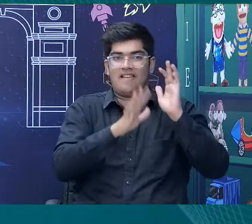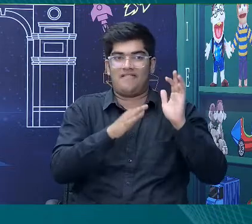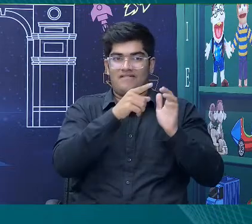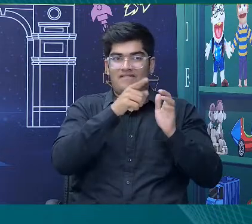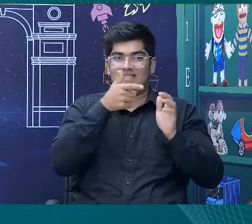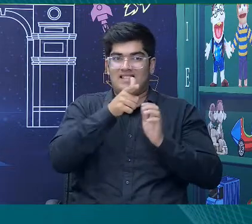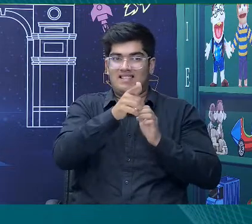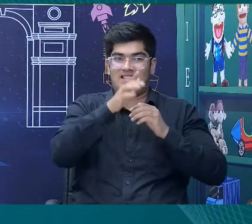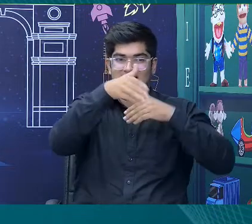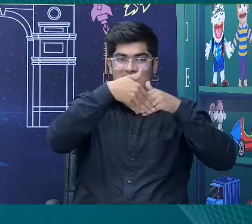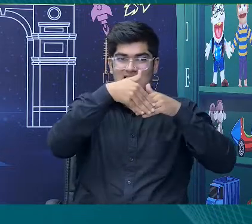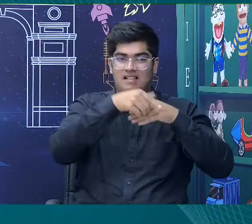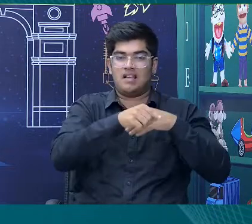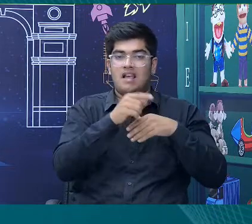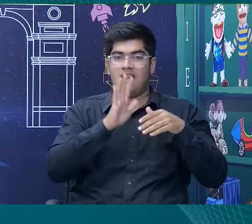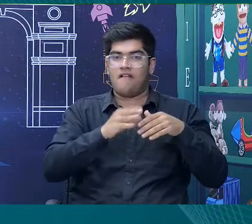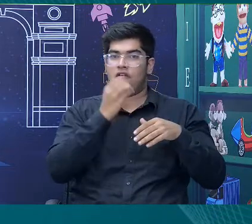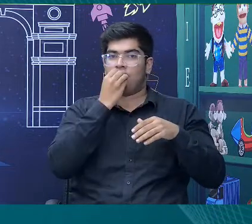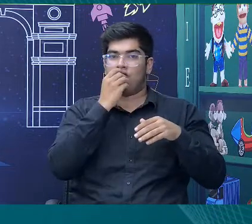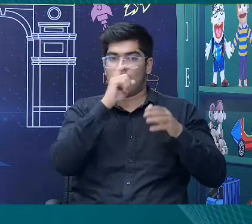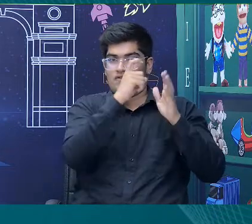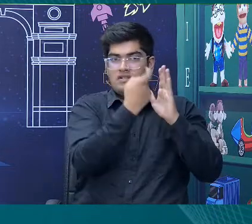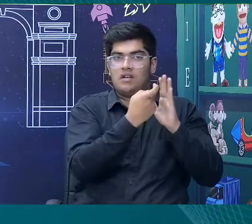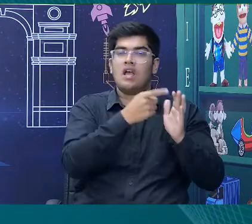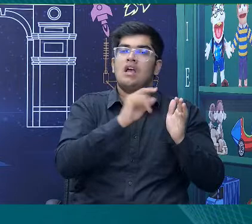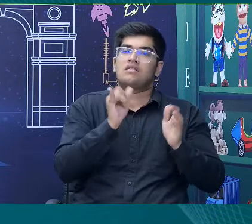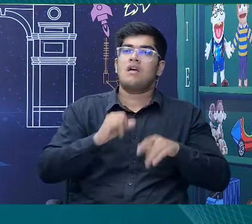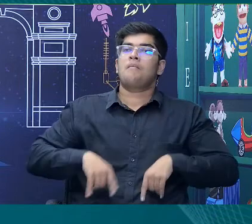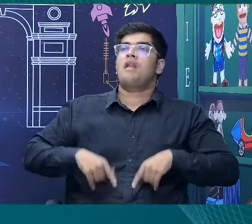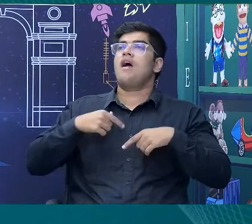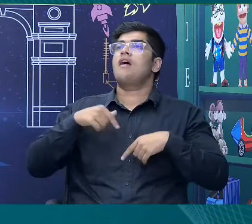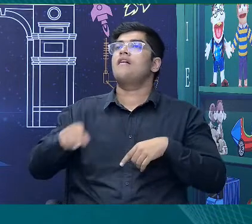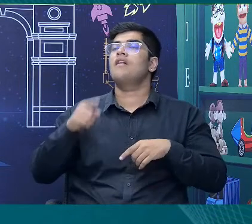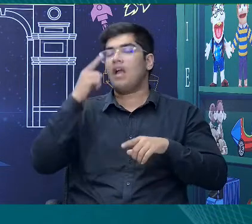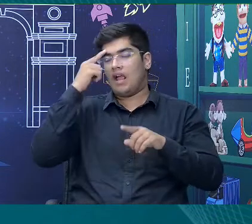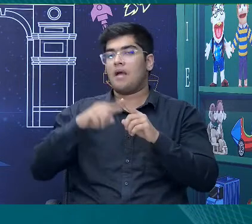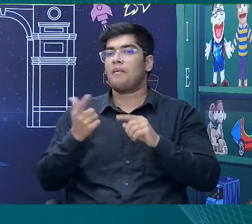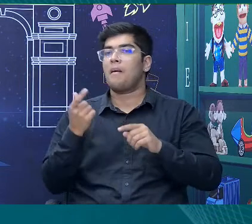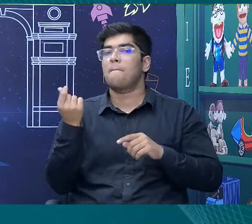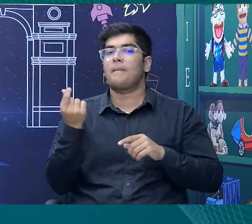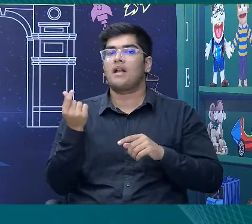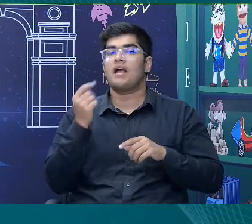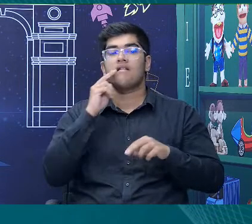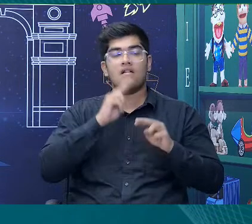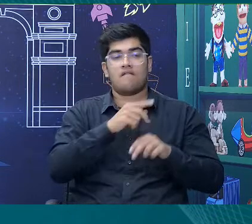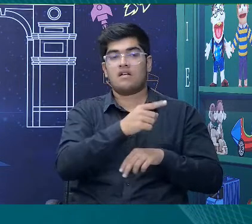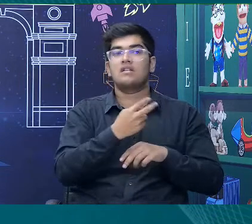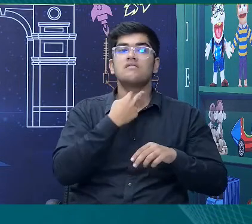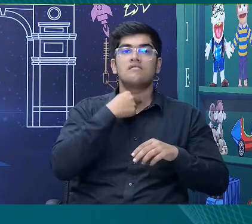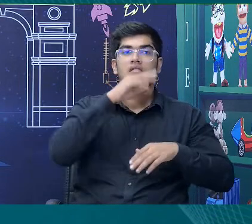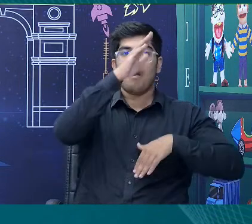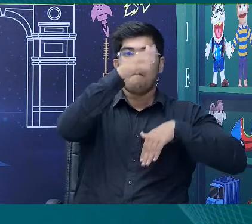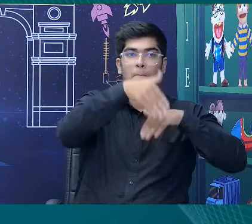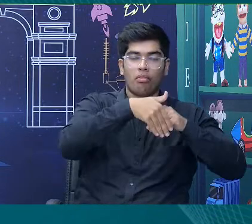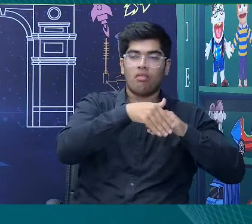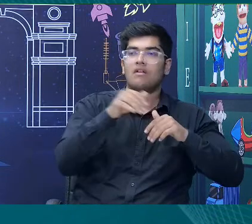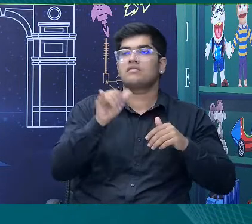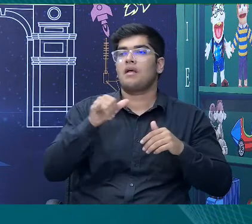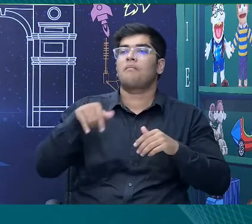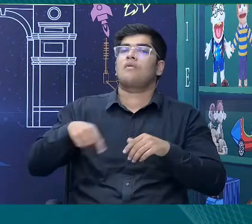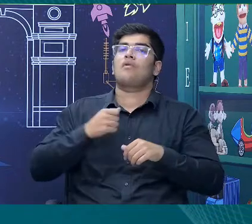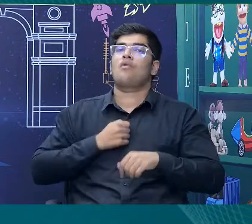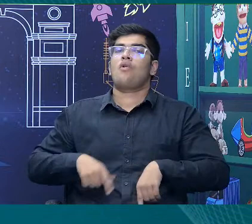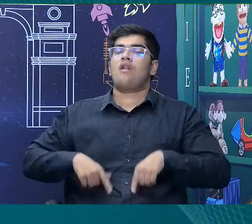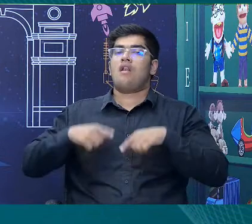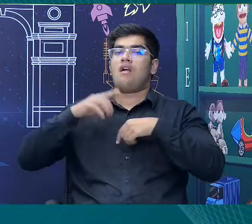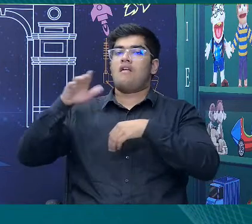that cheese, or let yourselves be tempted, then everything came to an end. So you just said that he feels like the world is rat trap.